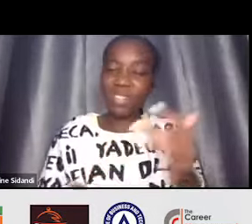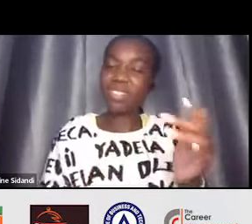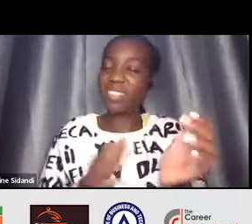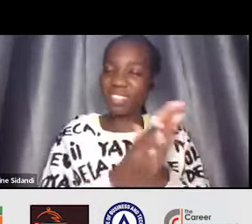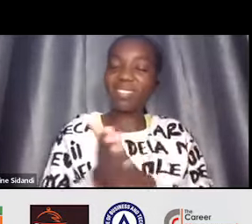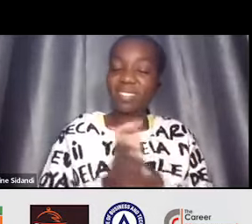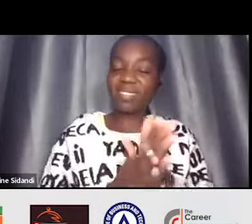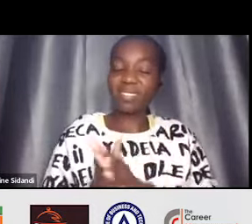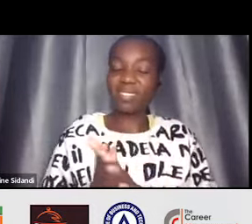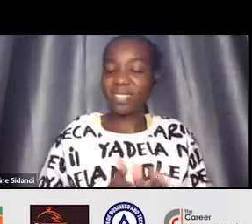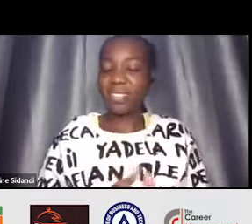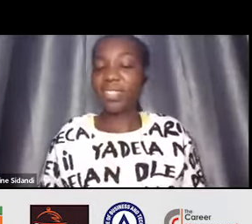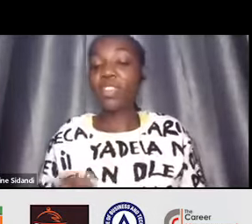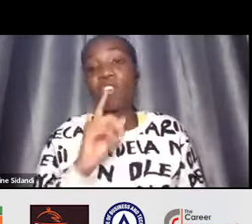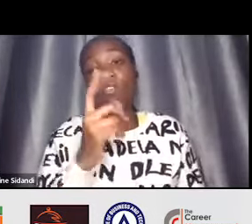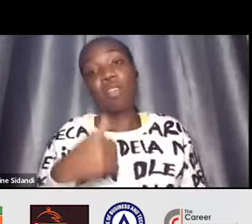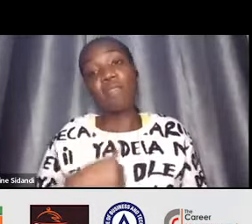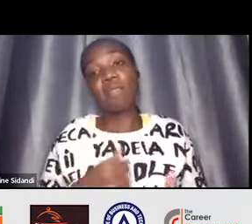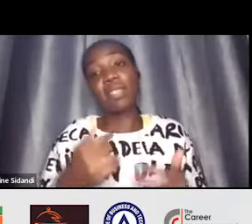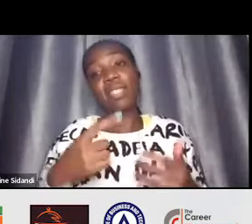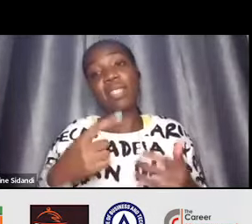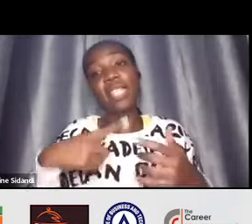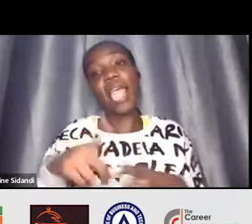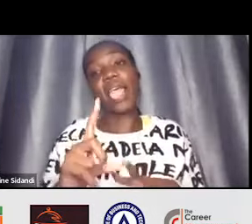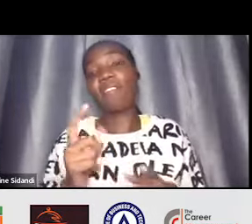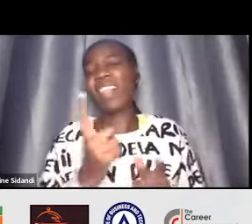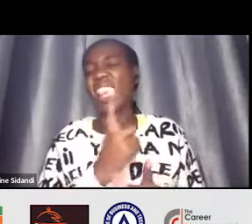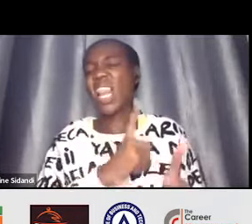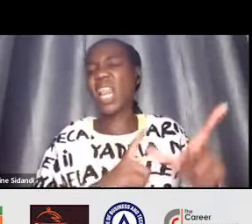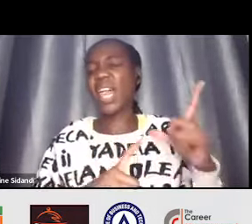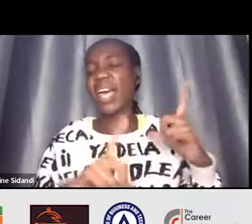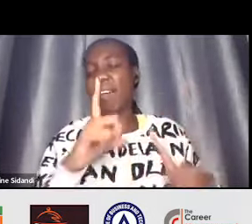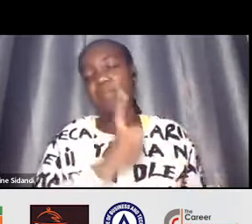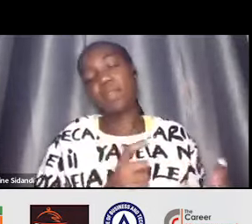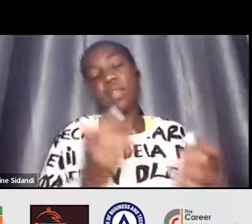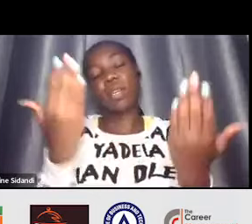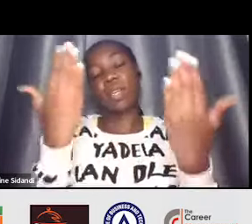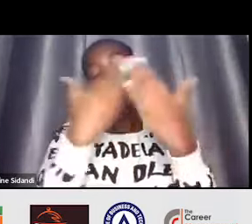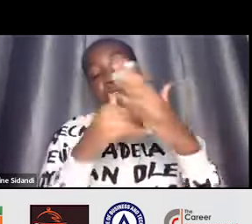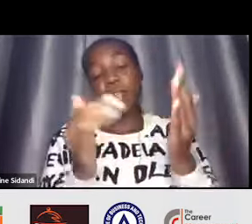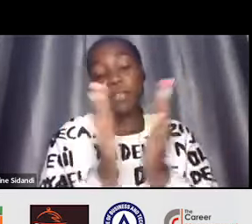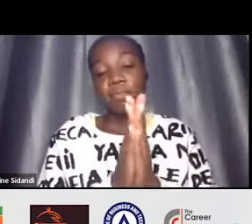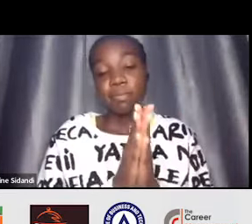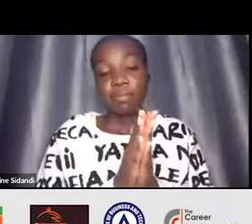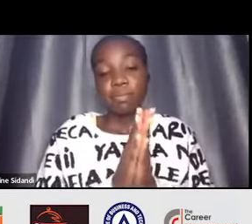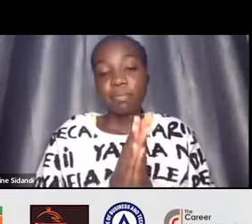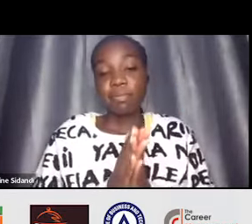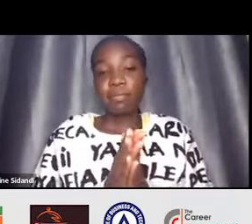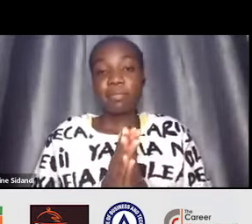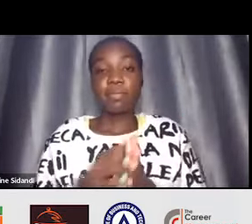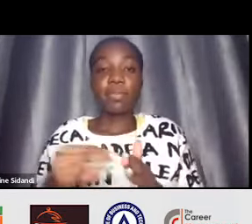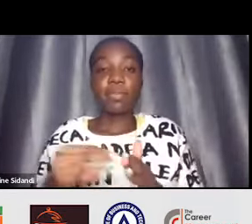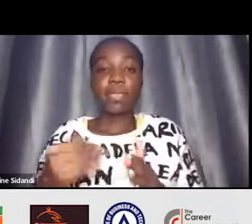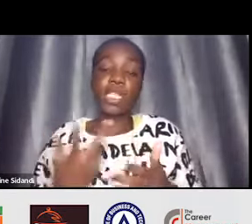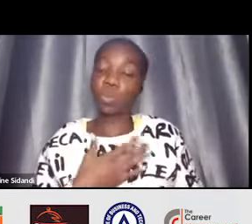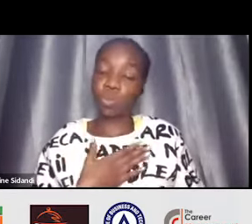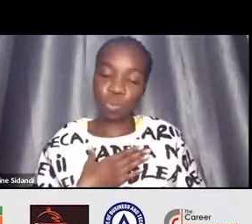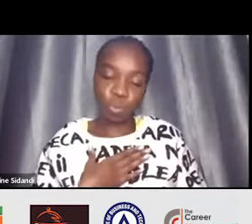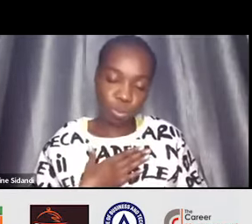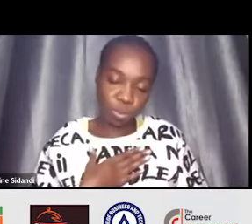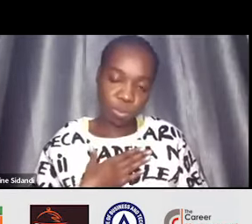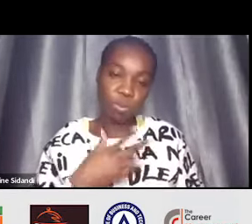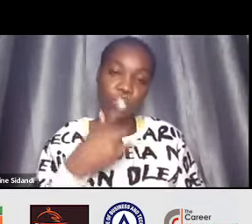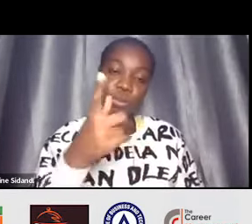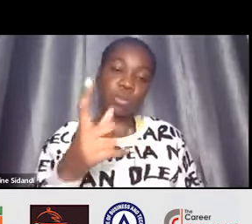you guys have yourselves a lovely night, and we are honored that